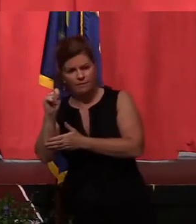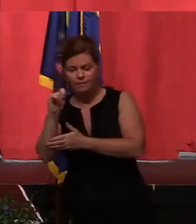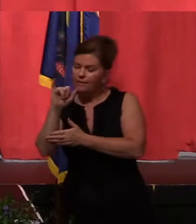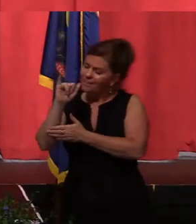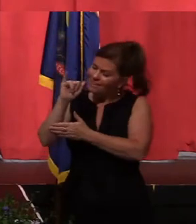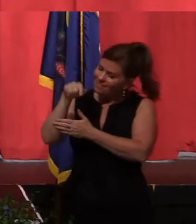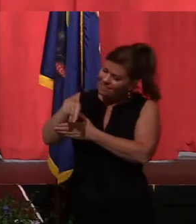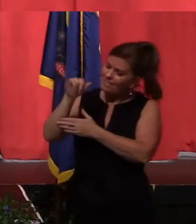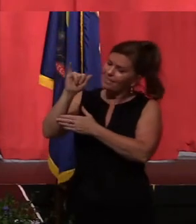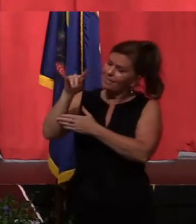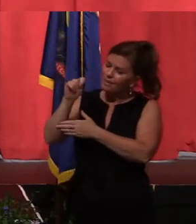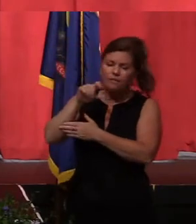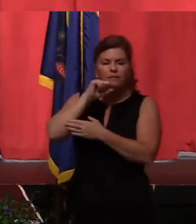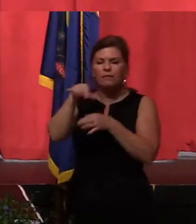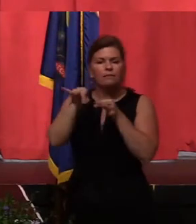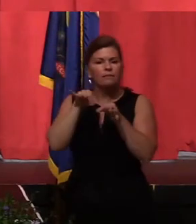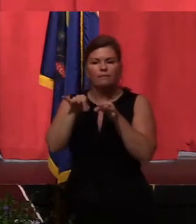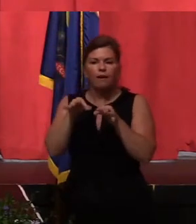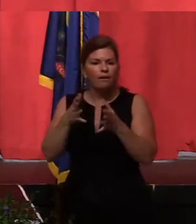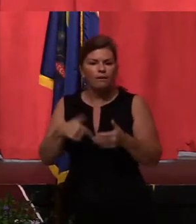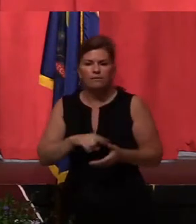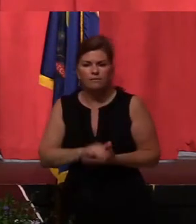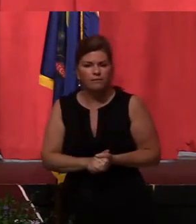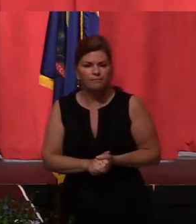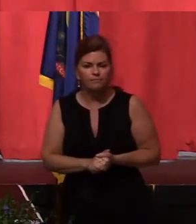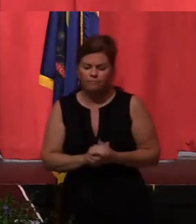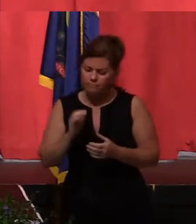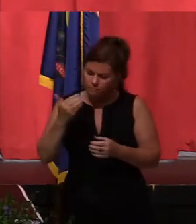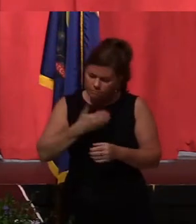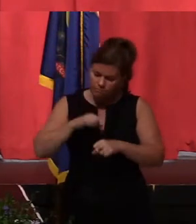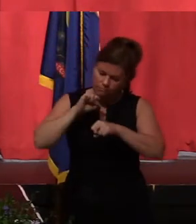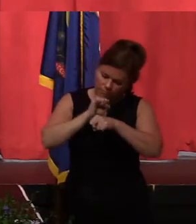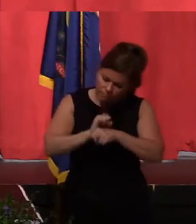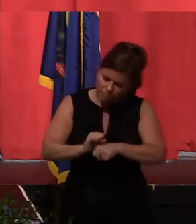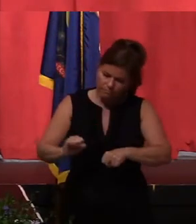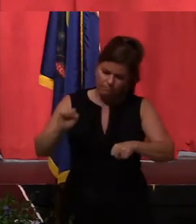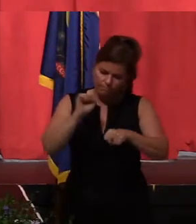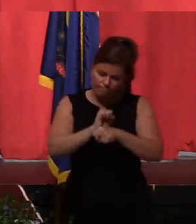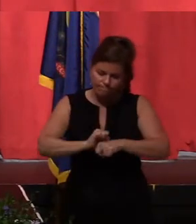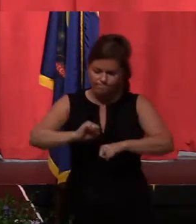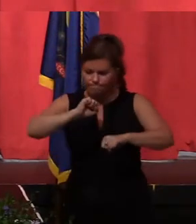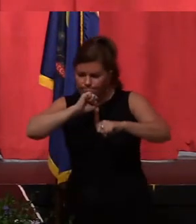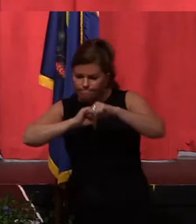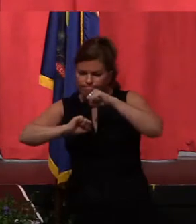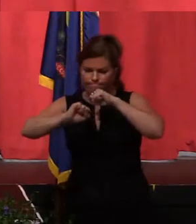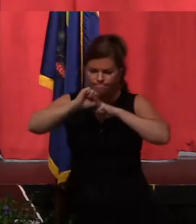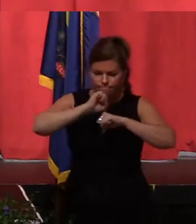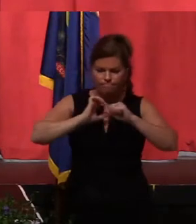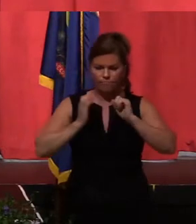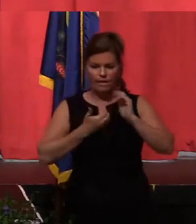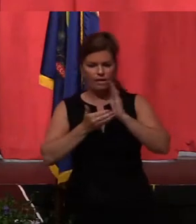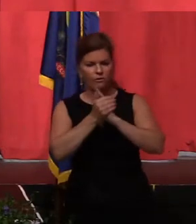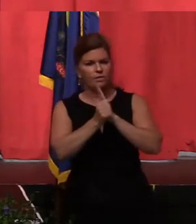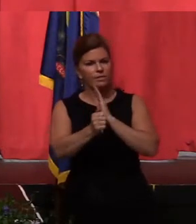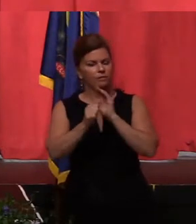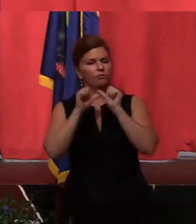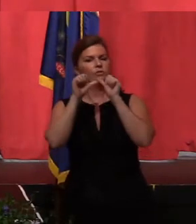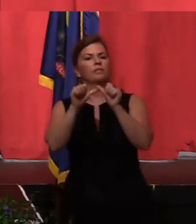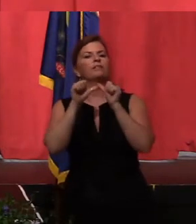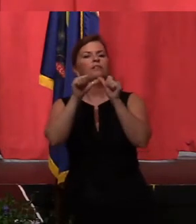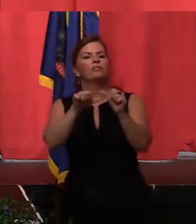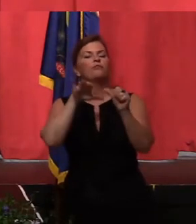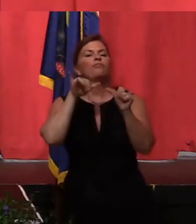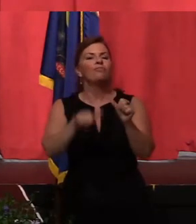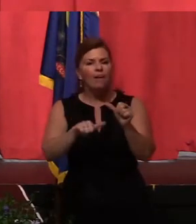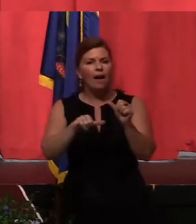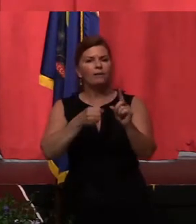us. Our perseverance, dedication, and our ability to keep going is what shapes our it, not